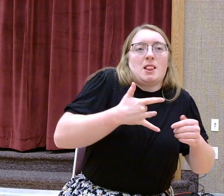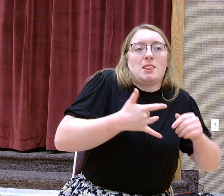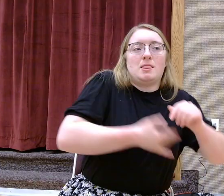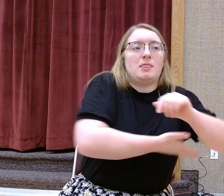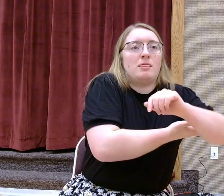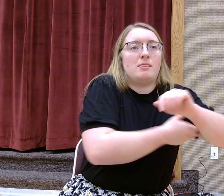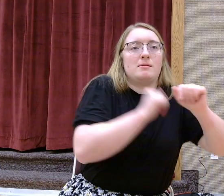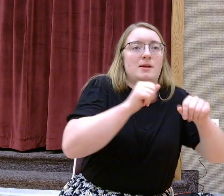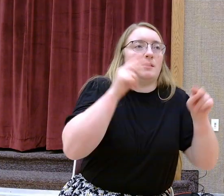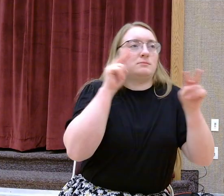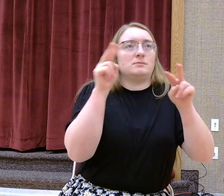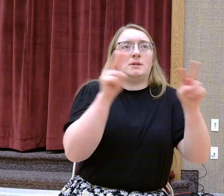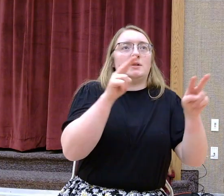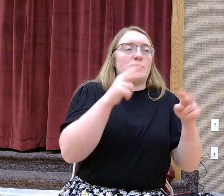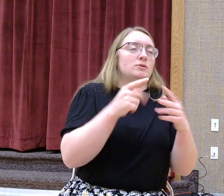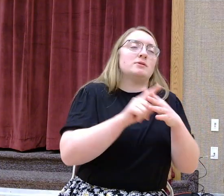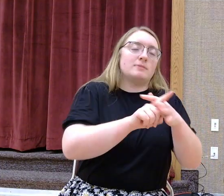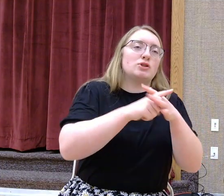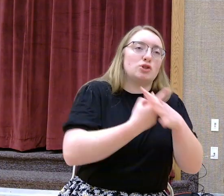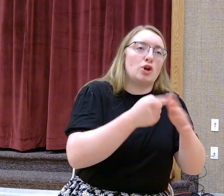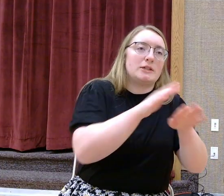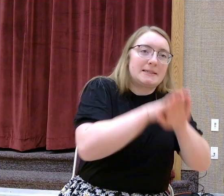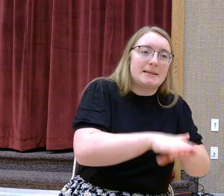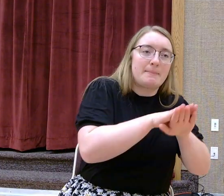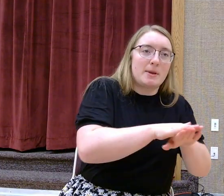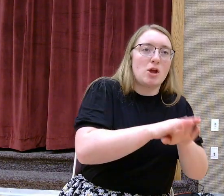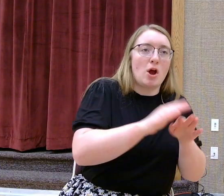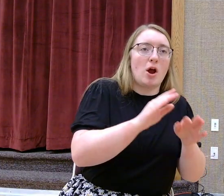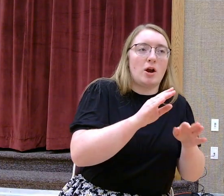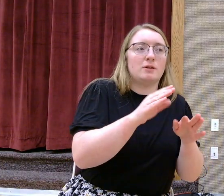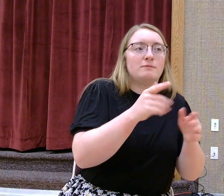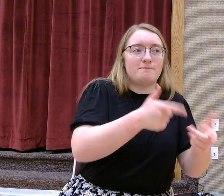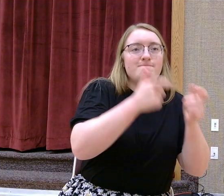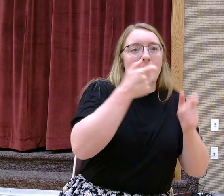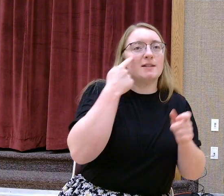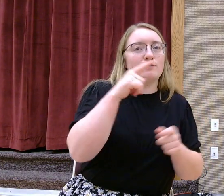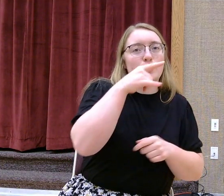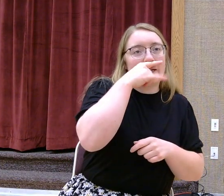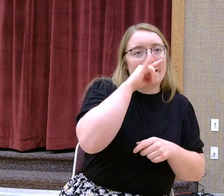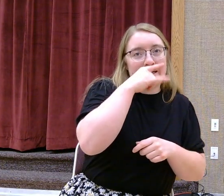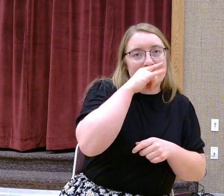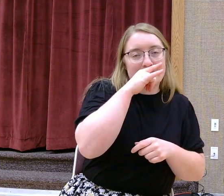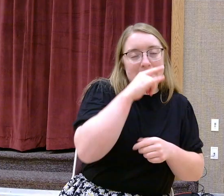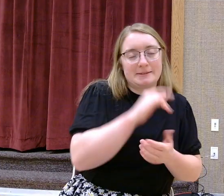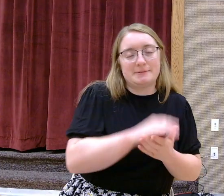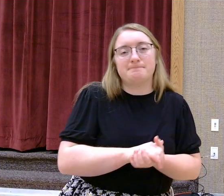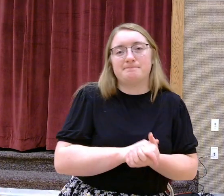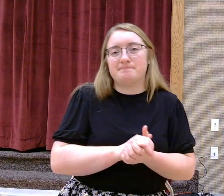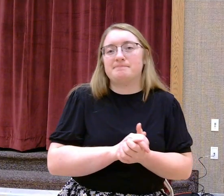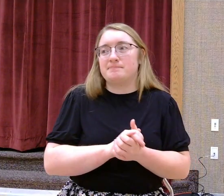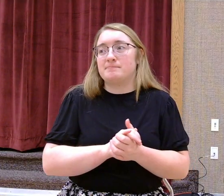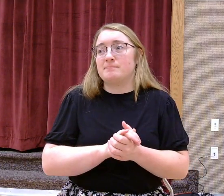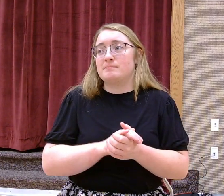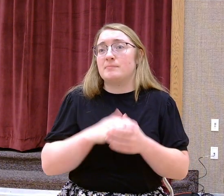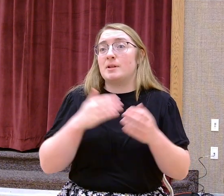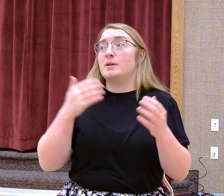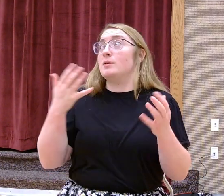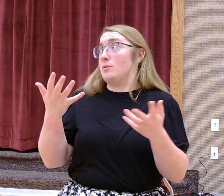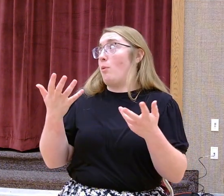straight, so just start CPR. Yeah, those are not good times. In fact,